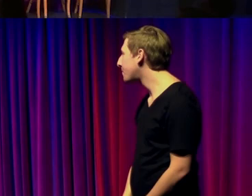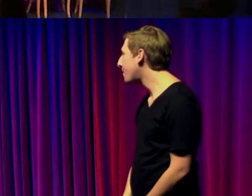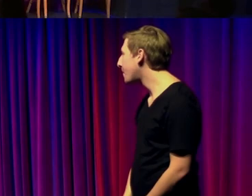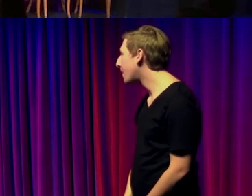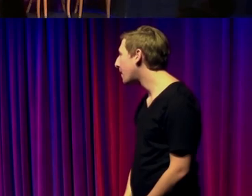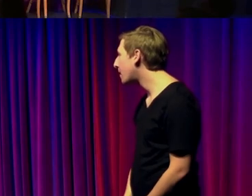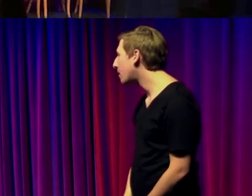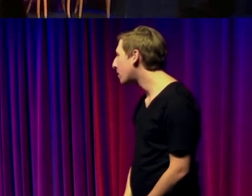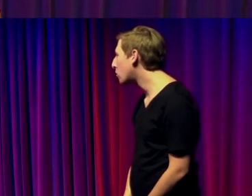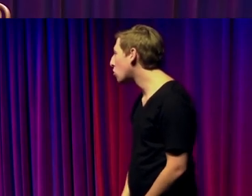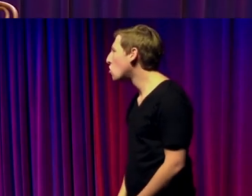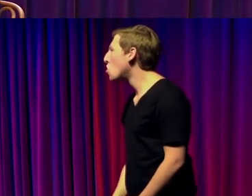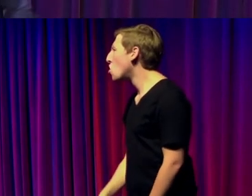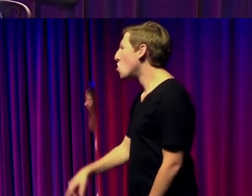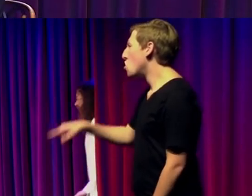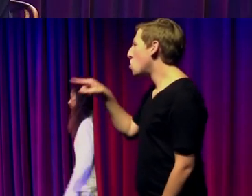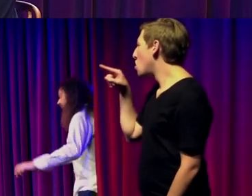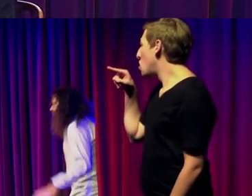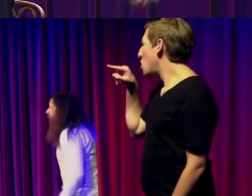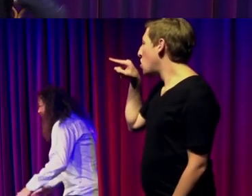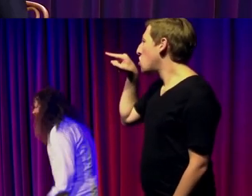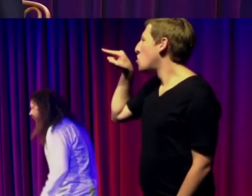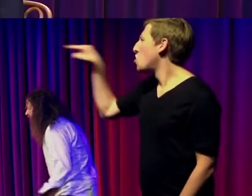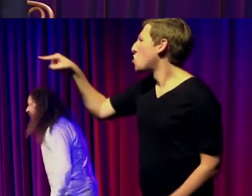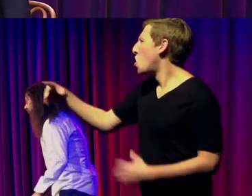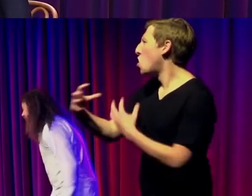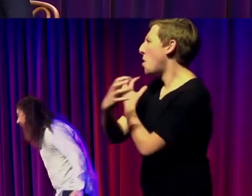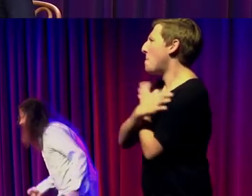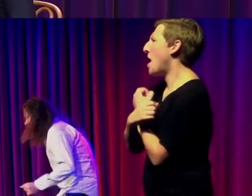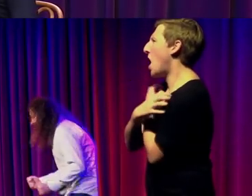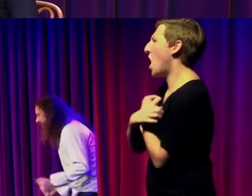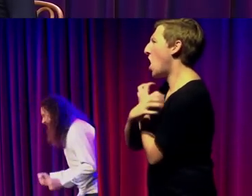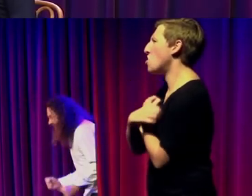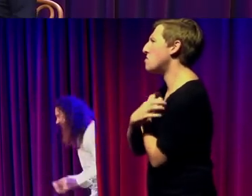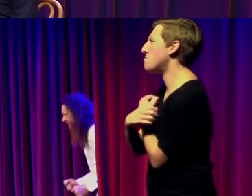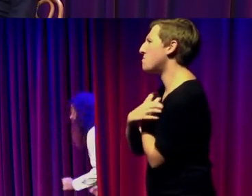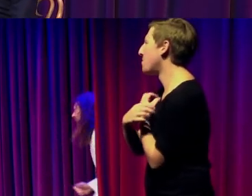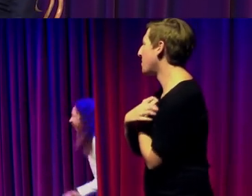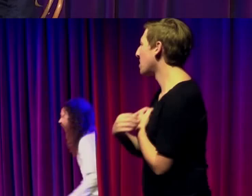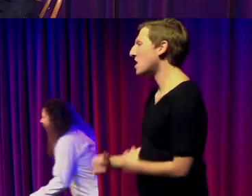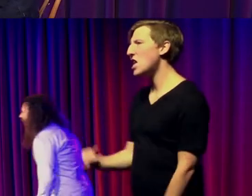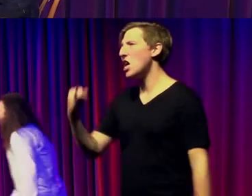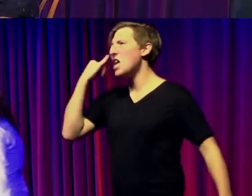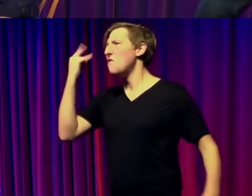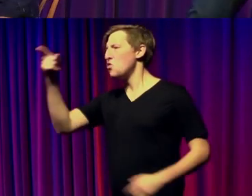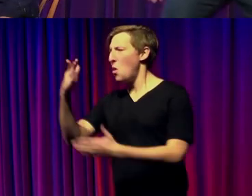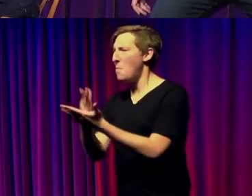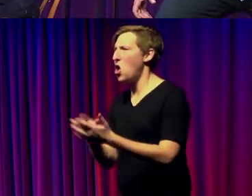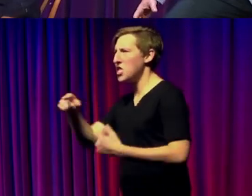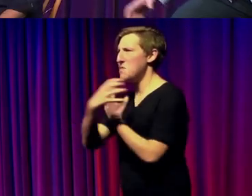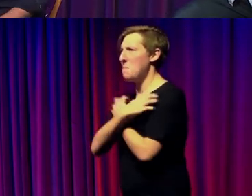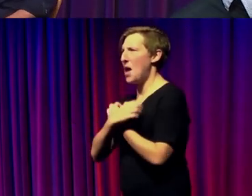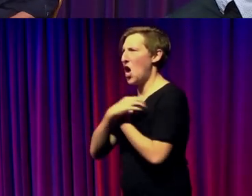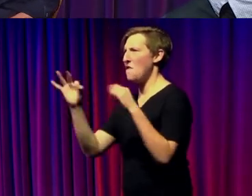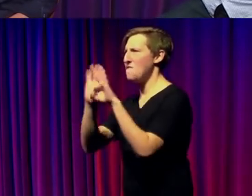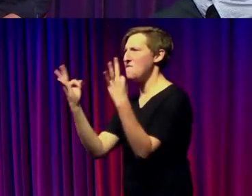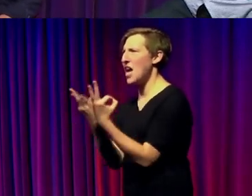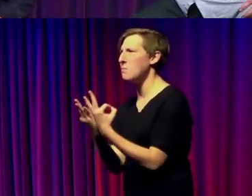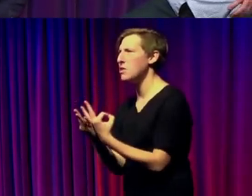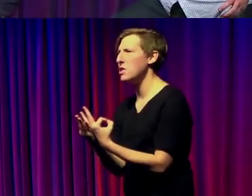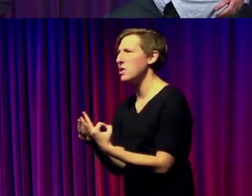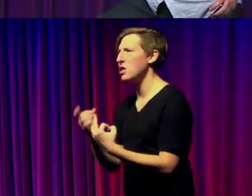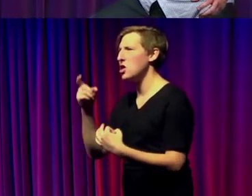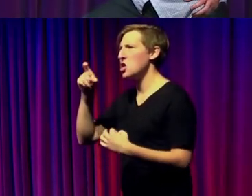You're a bear. If you want to be a part of this bear family, you need to be a bear. I'm a bear. Good.